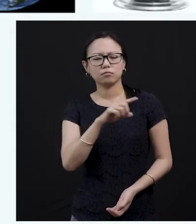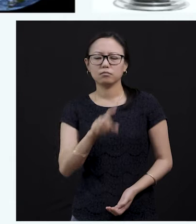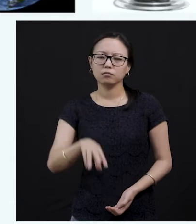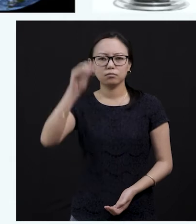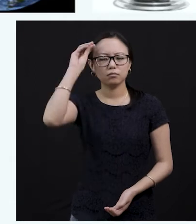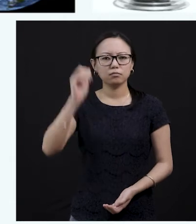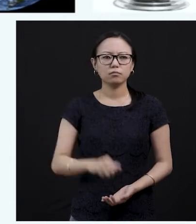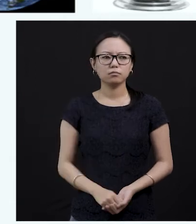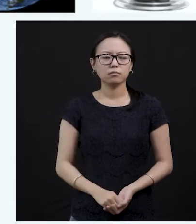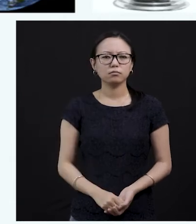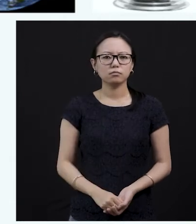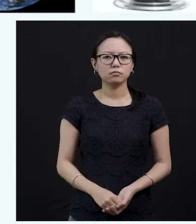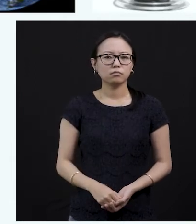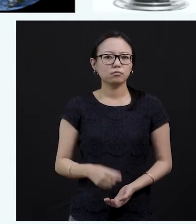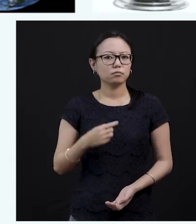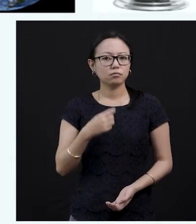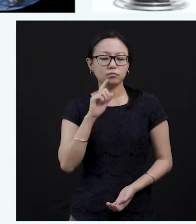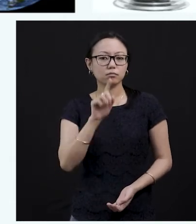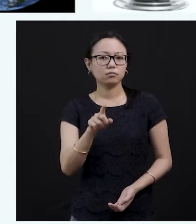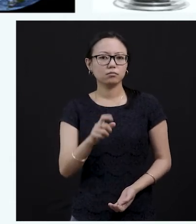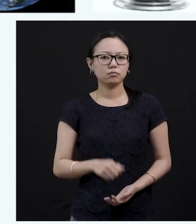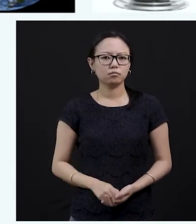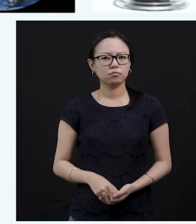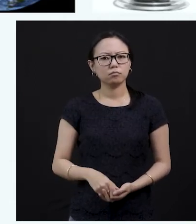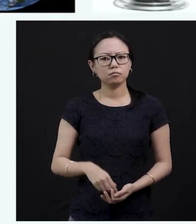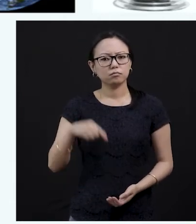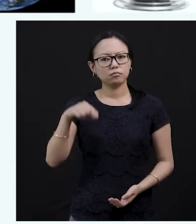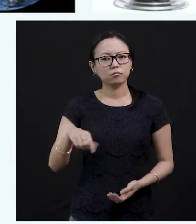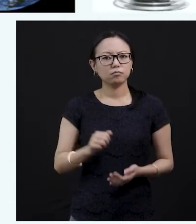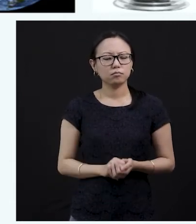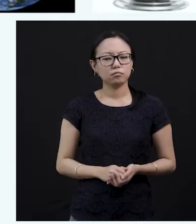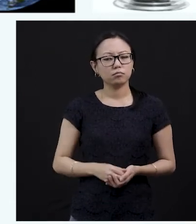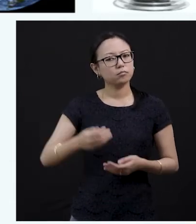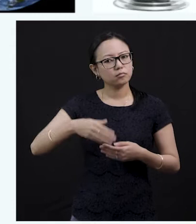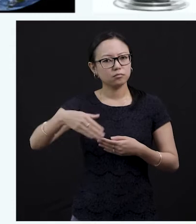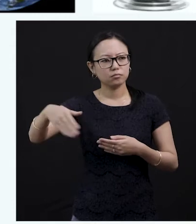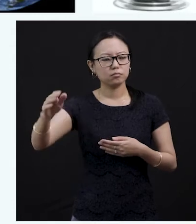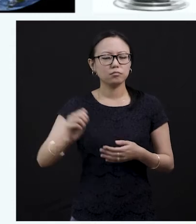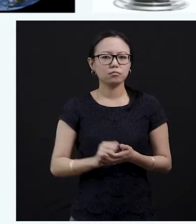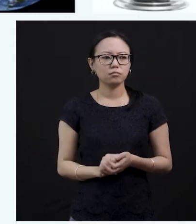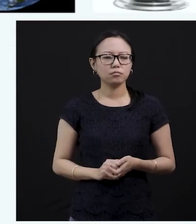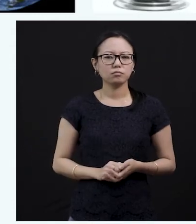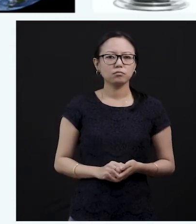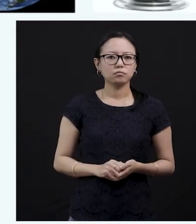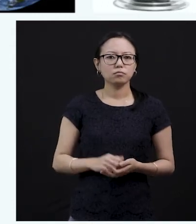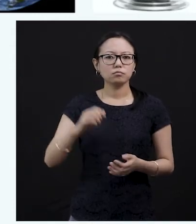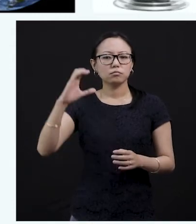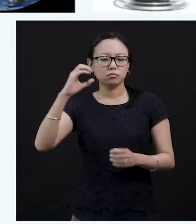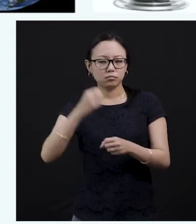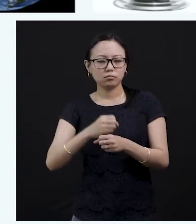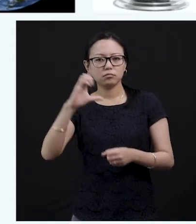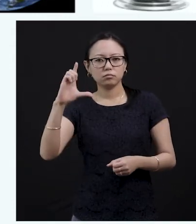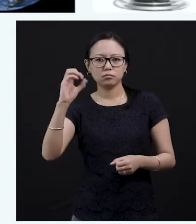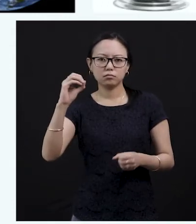classes. Now as I said, we are going to continue with the remaining subtopics with starting from the globe, all